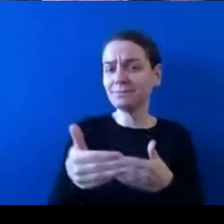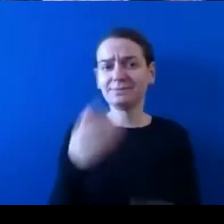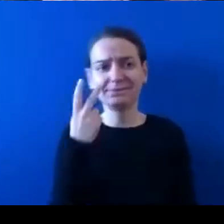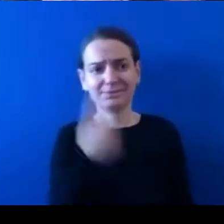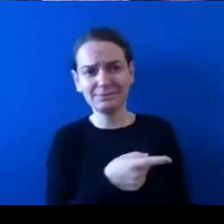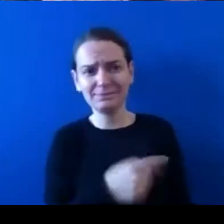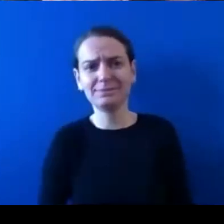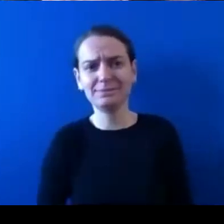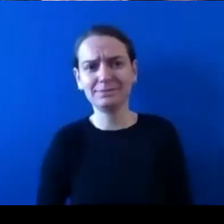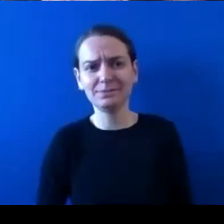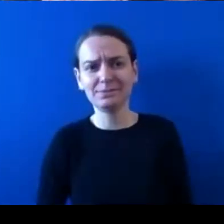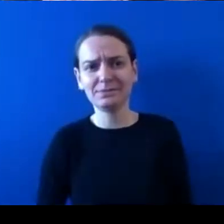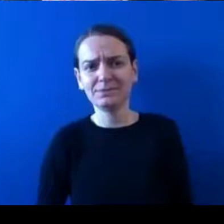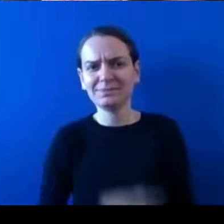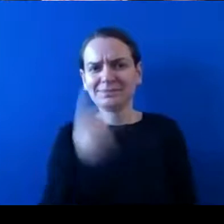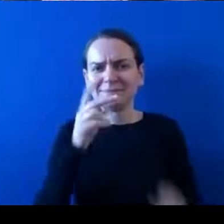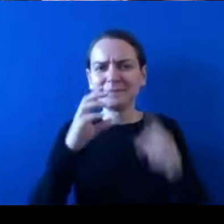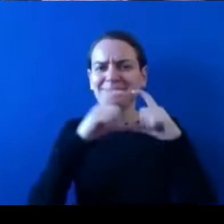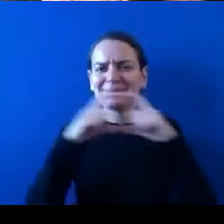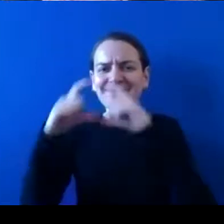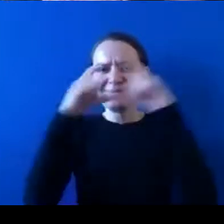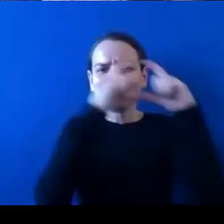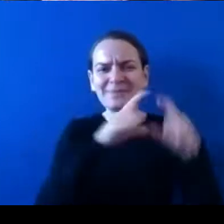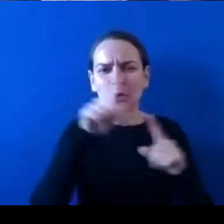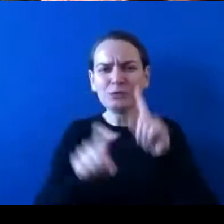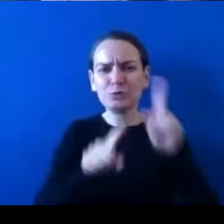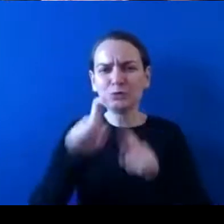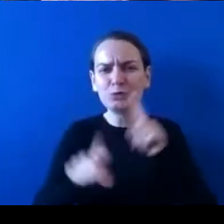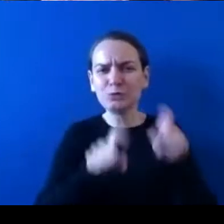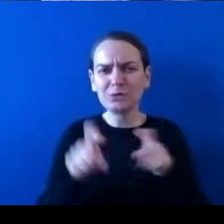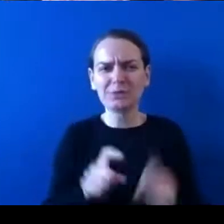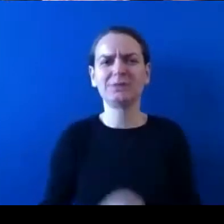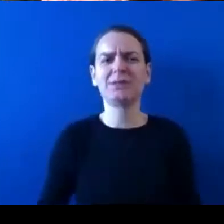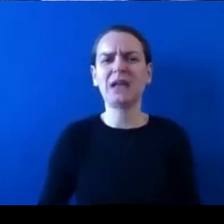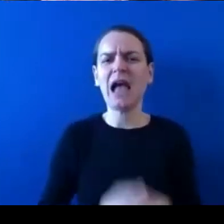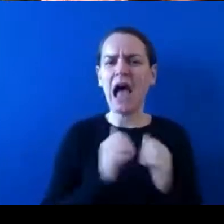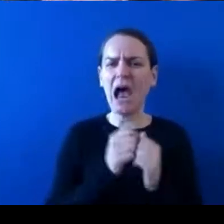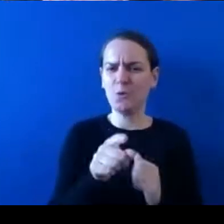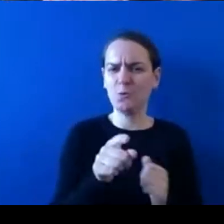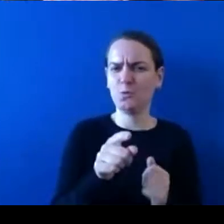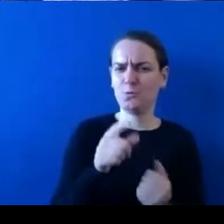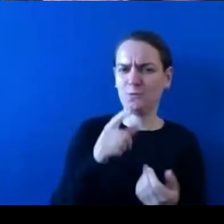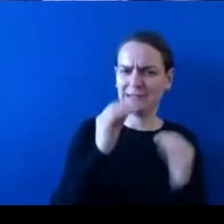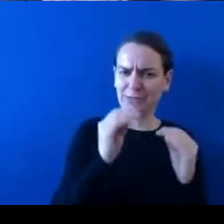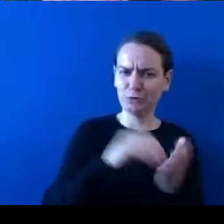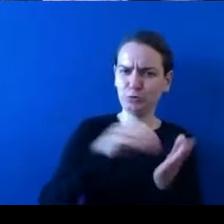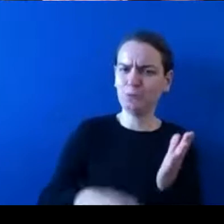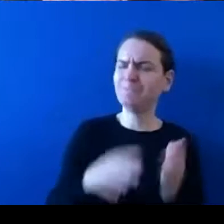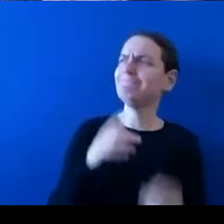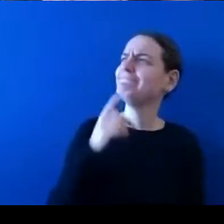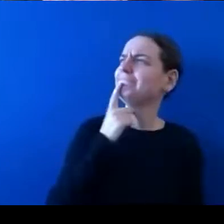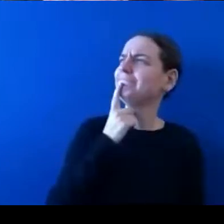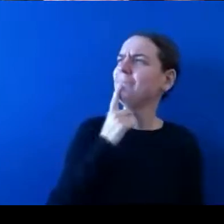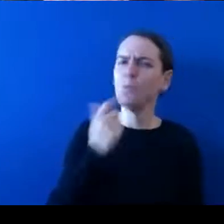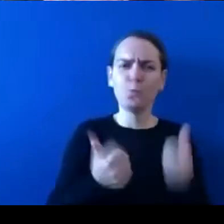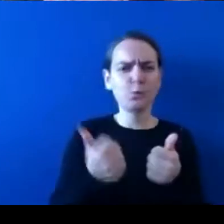and understanding the answer the person is giving you. This is important with the advocacy on how to advocate